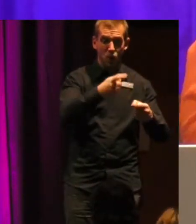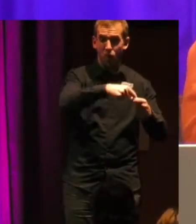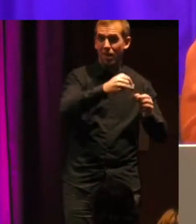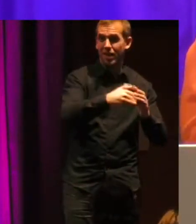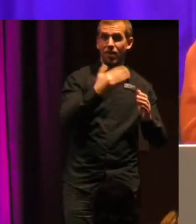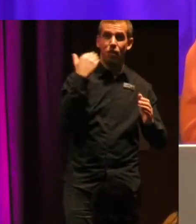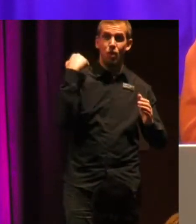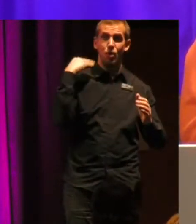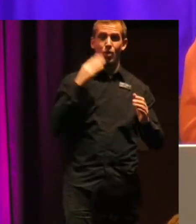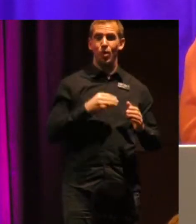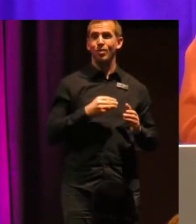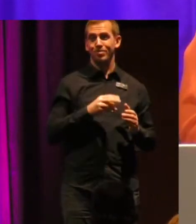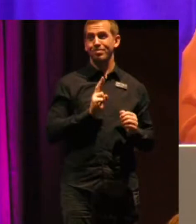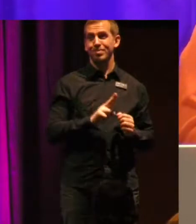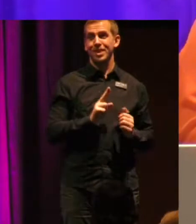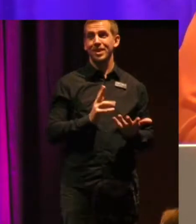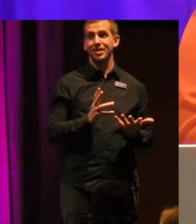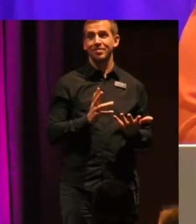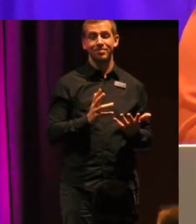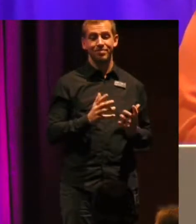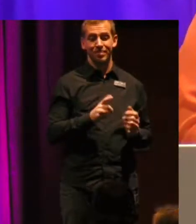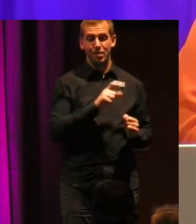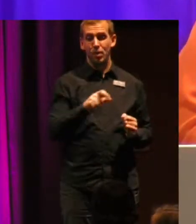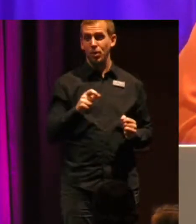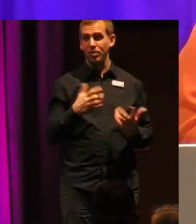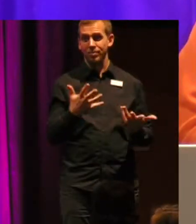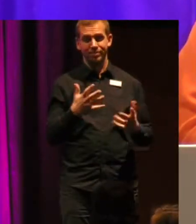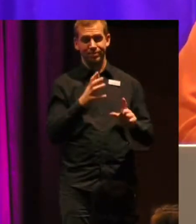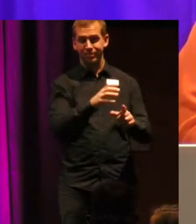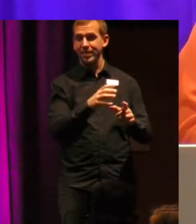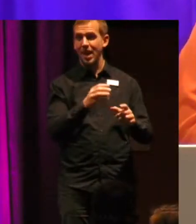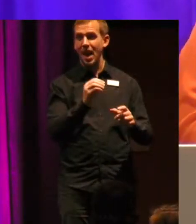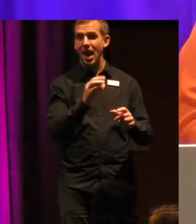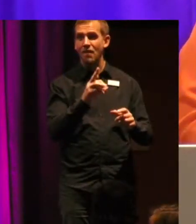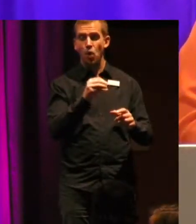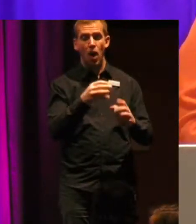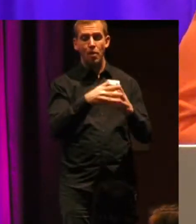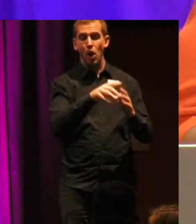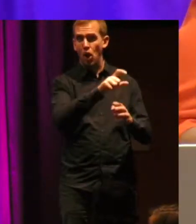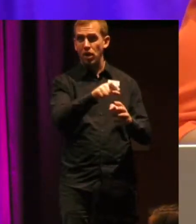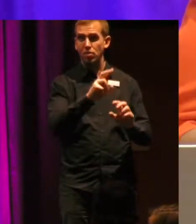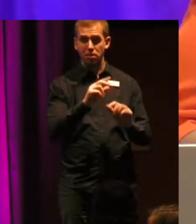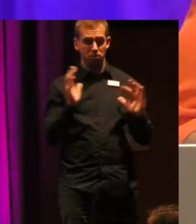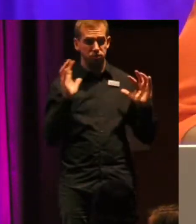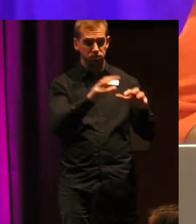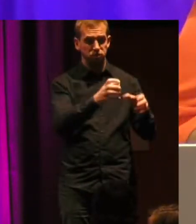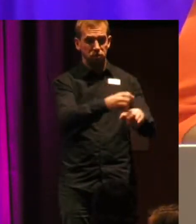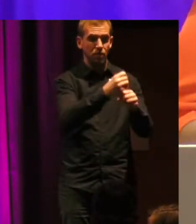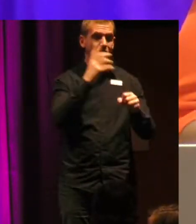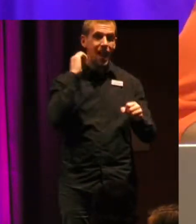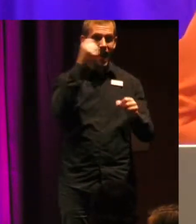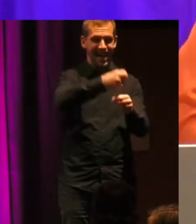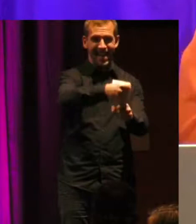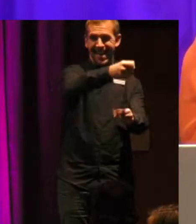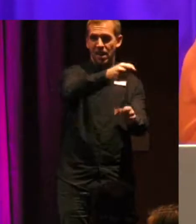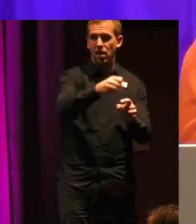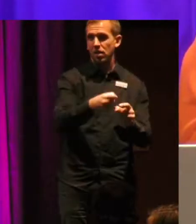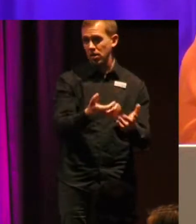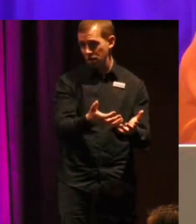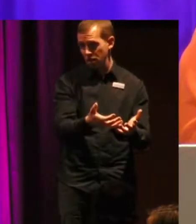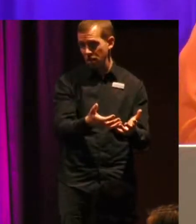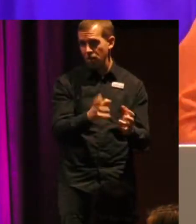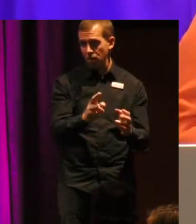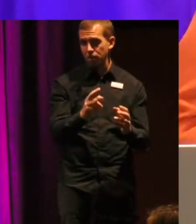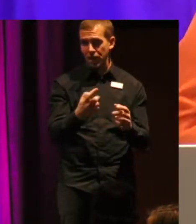communities would actually take African American members and publicly hang them in a square because they had made some